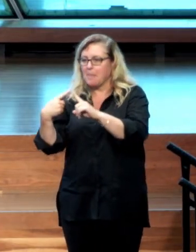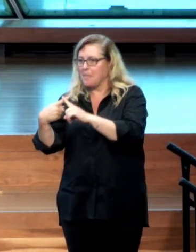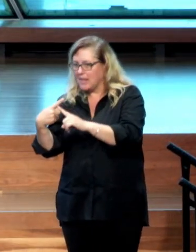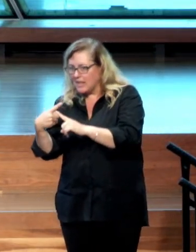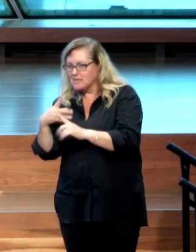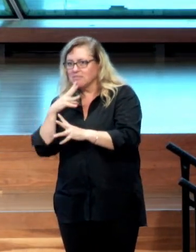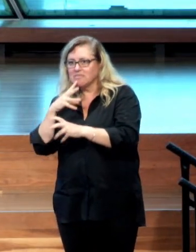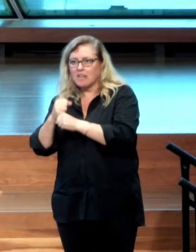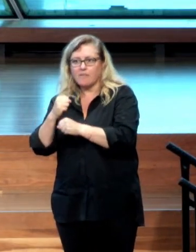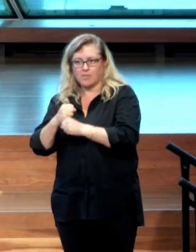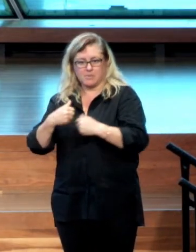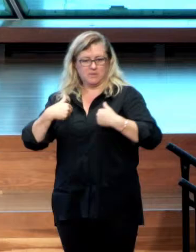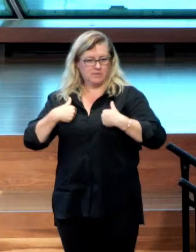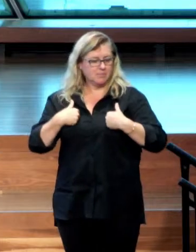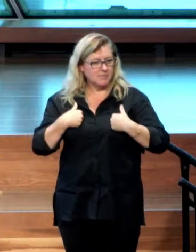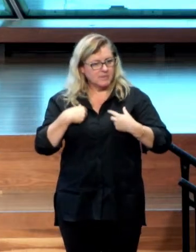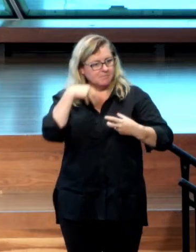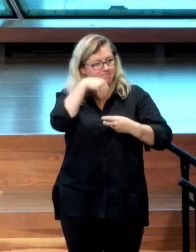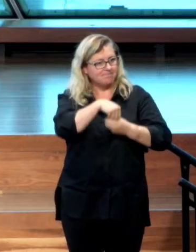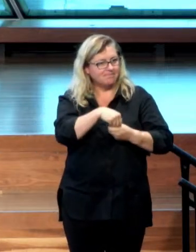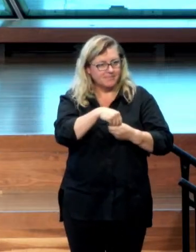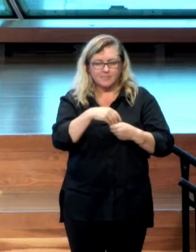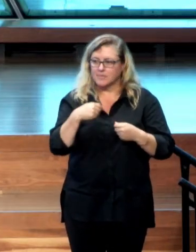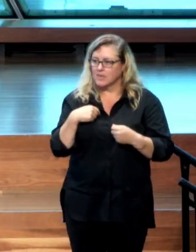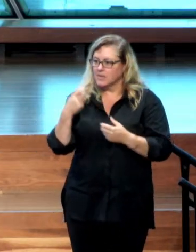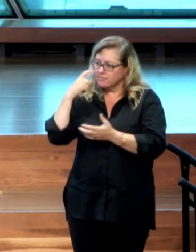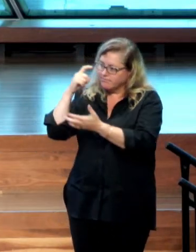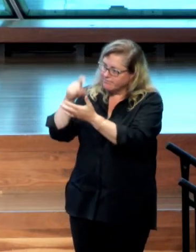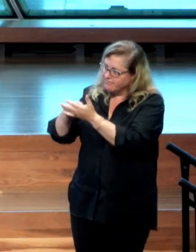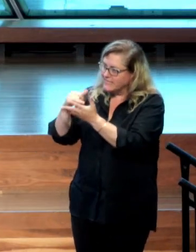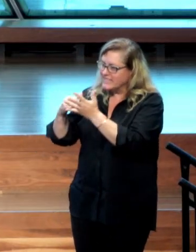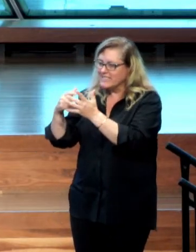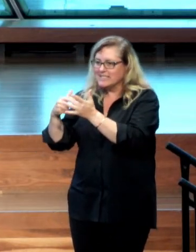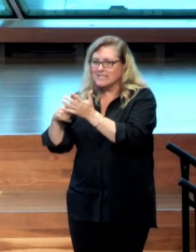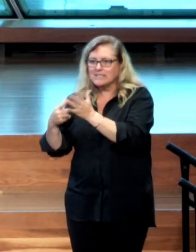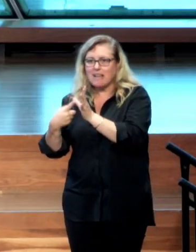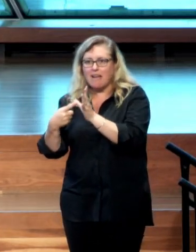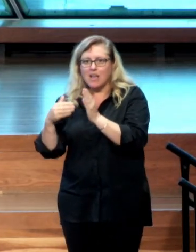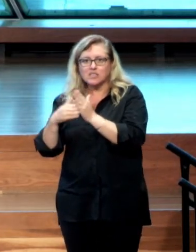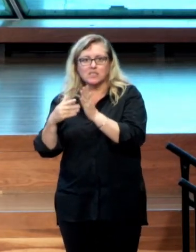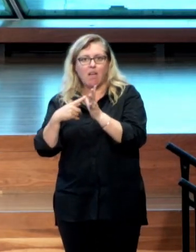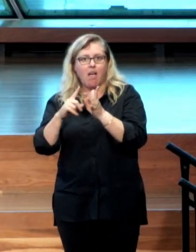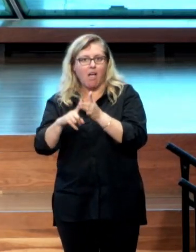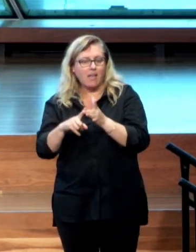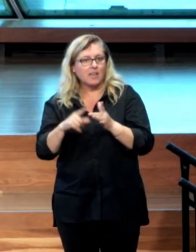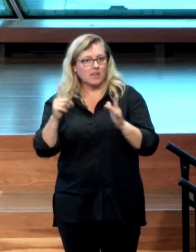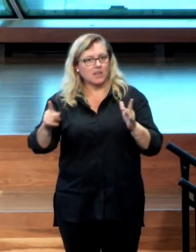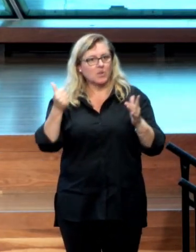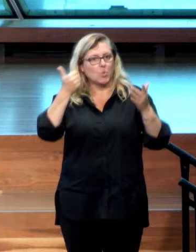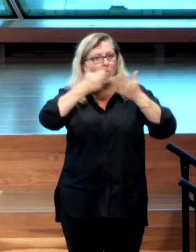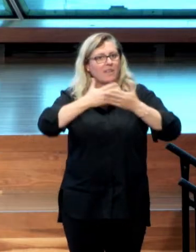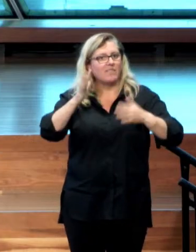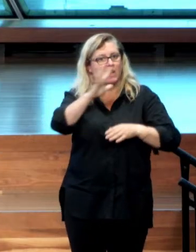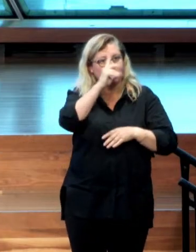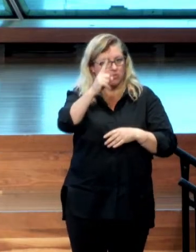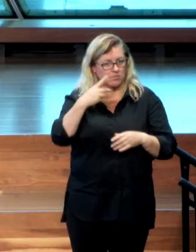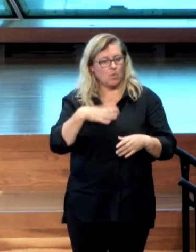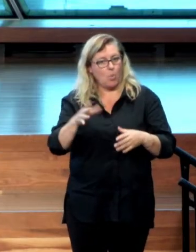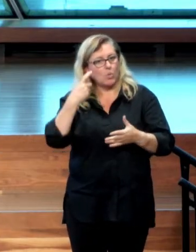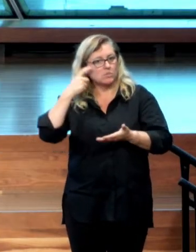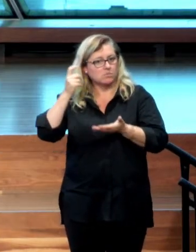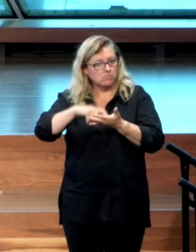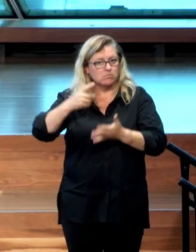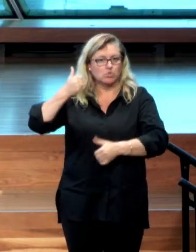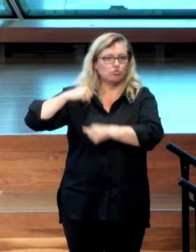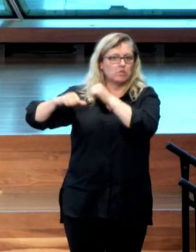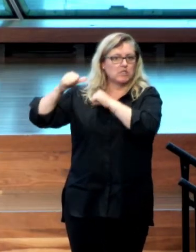of. I will acknowledge Sister Zai, and good evening, everyone. I'd like to acknowledge the traditional owners